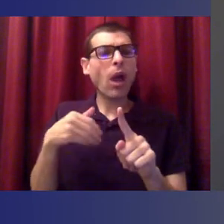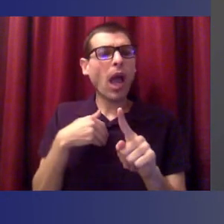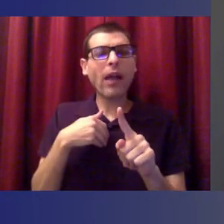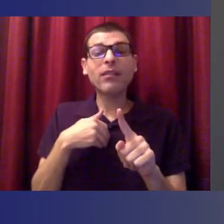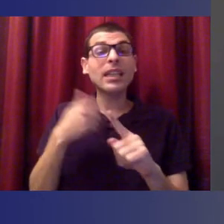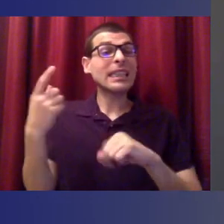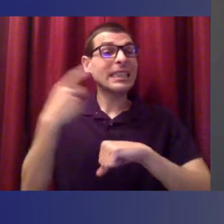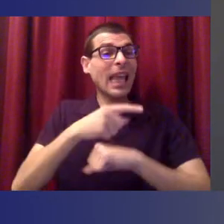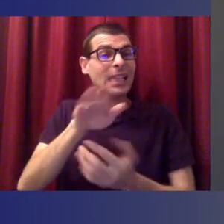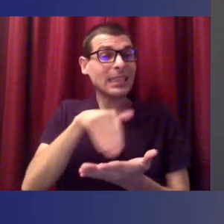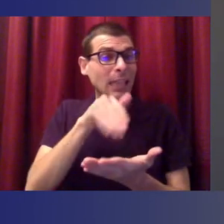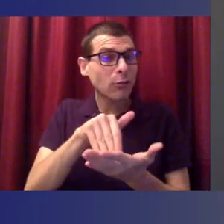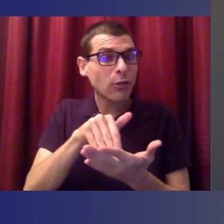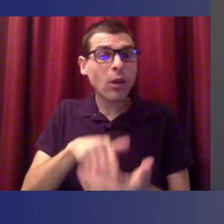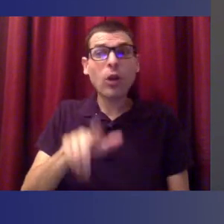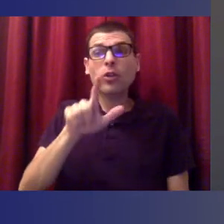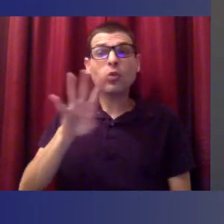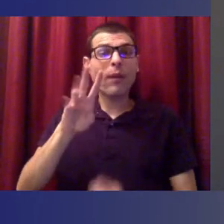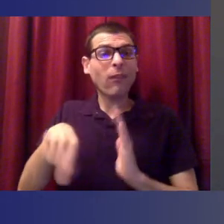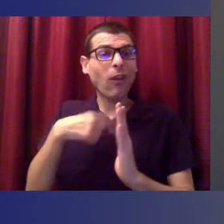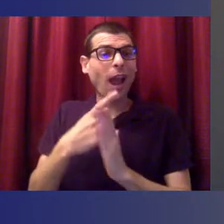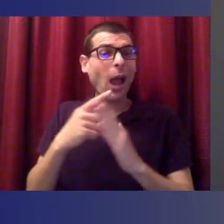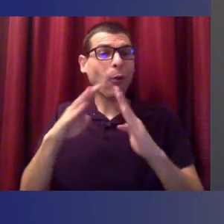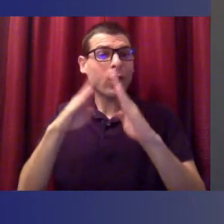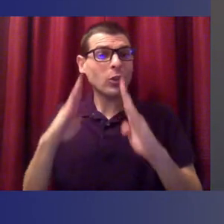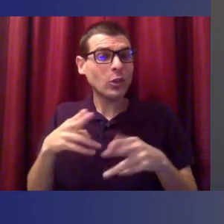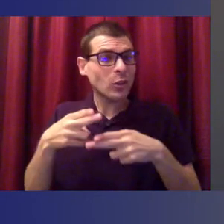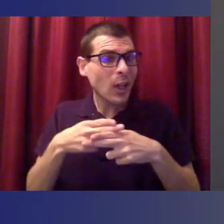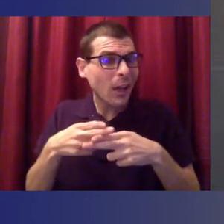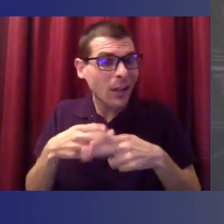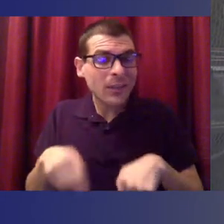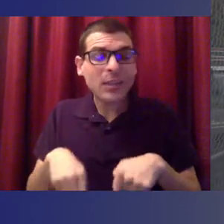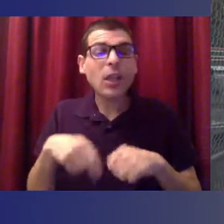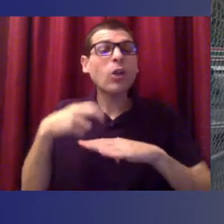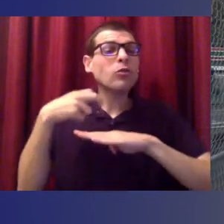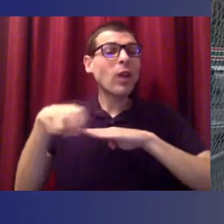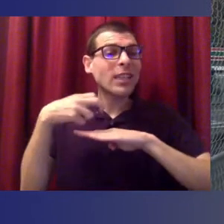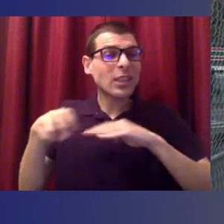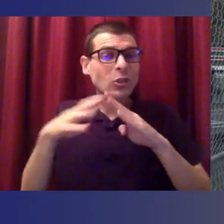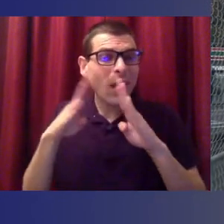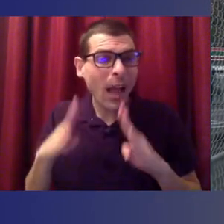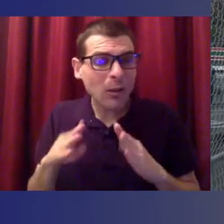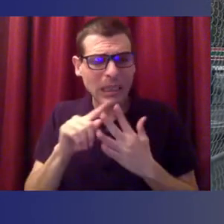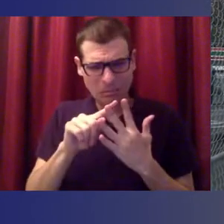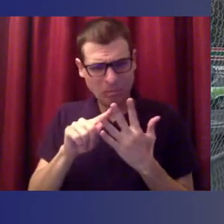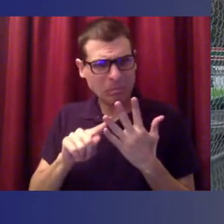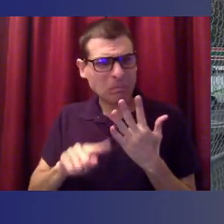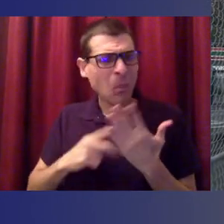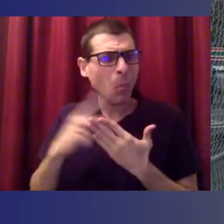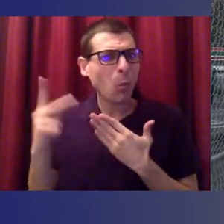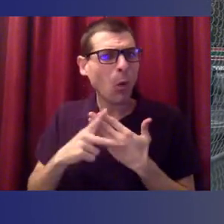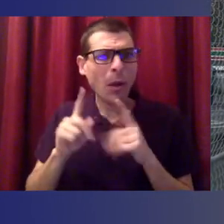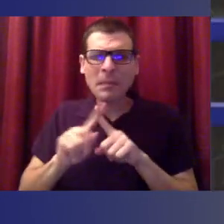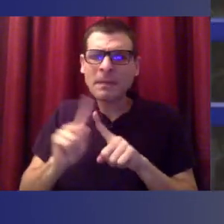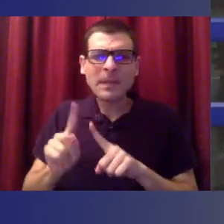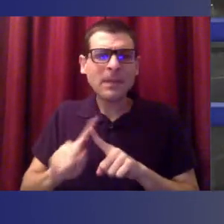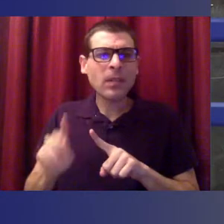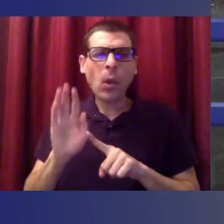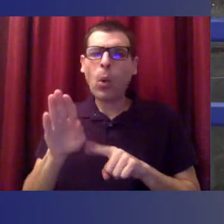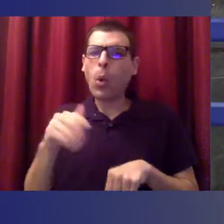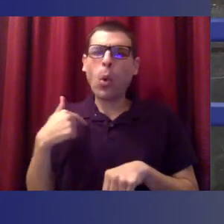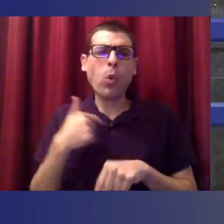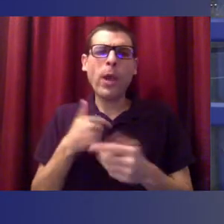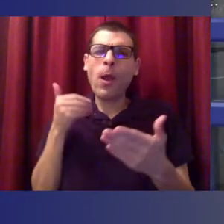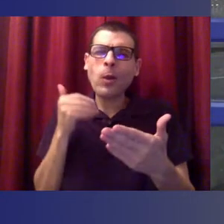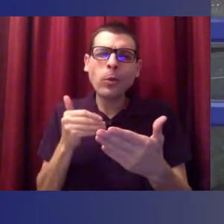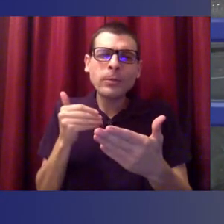shelter, behavioral health treatment, and transitional housing. We are on our way toward becoming a community that is